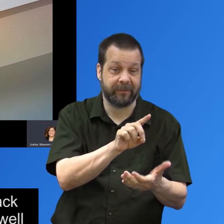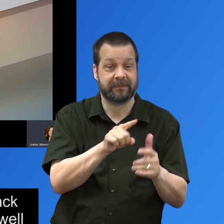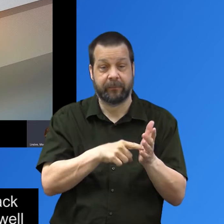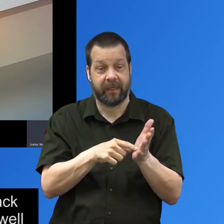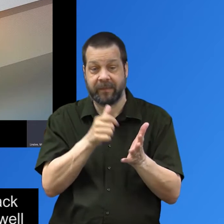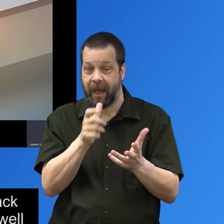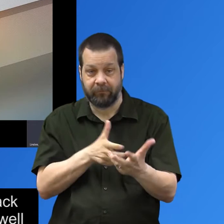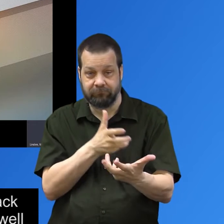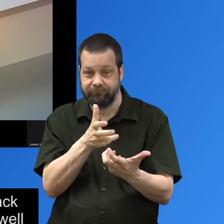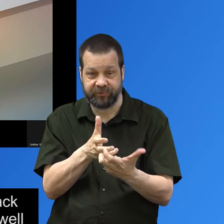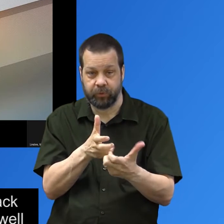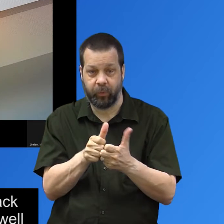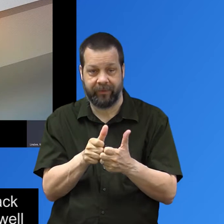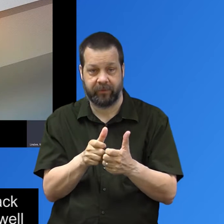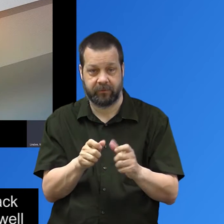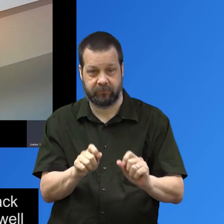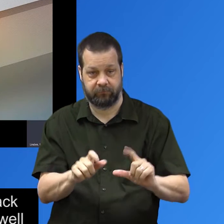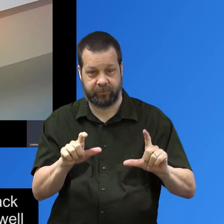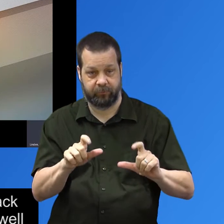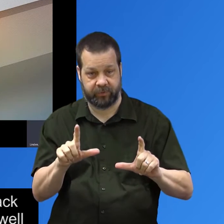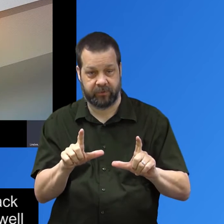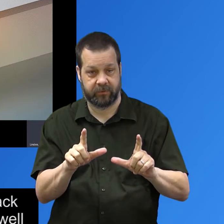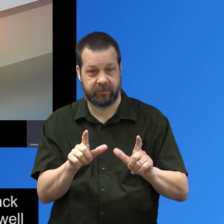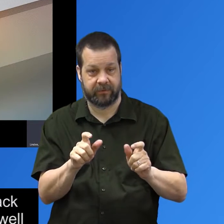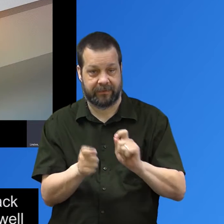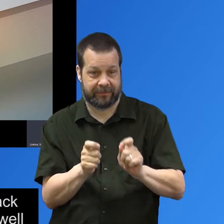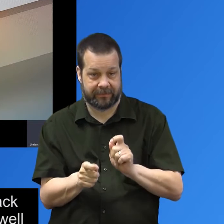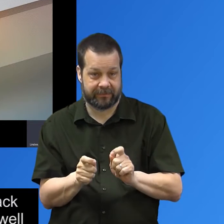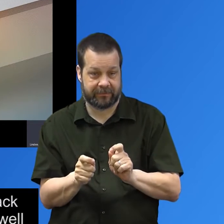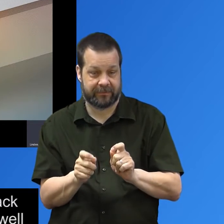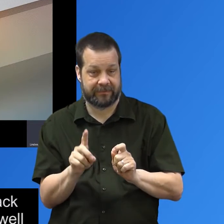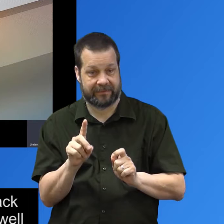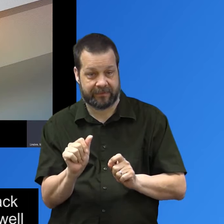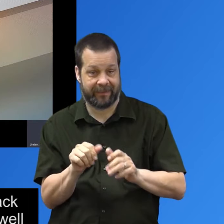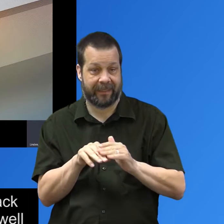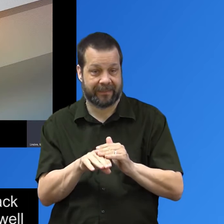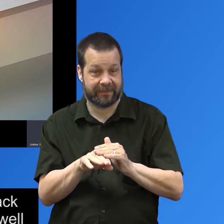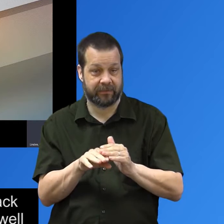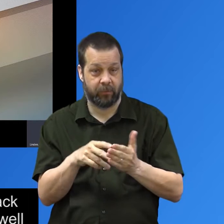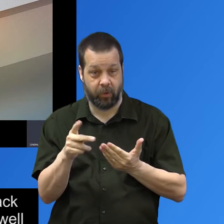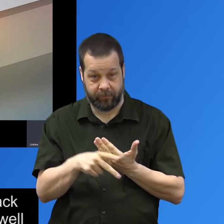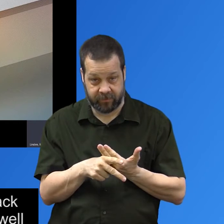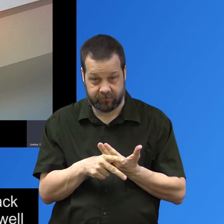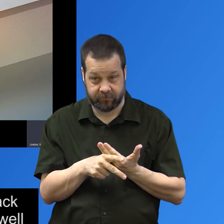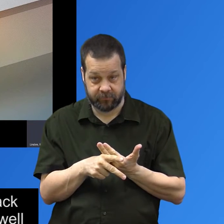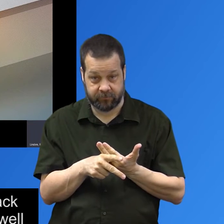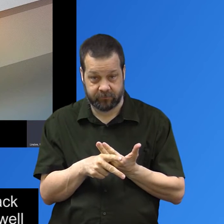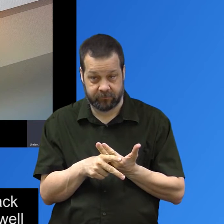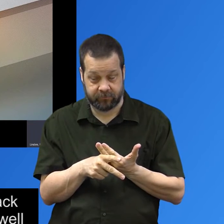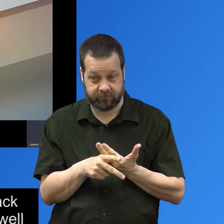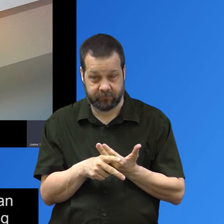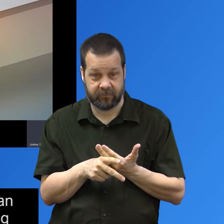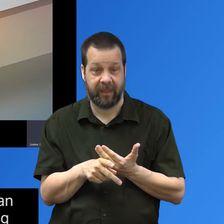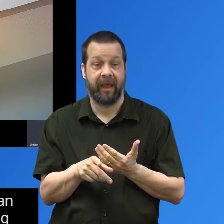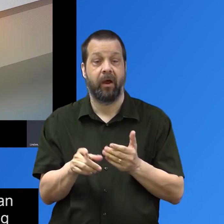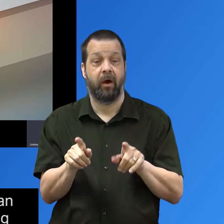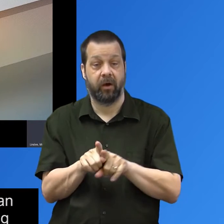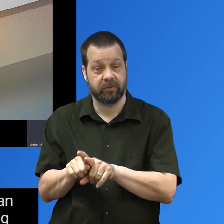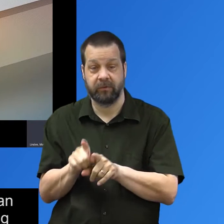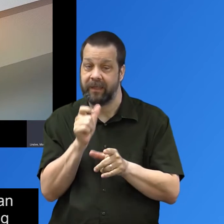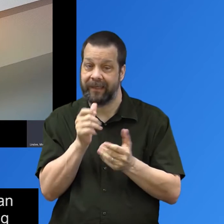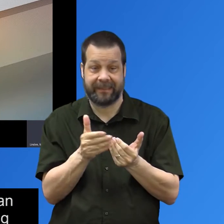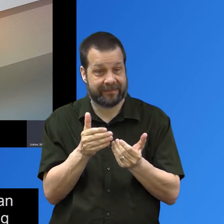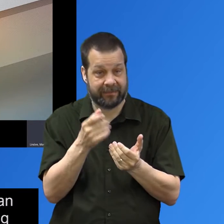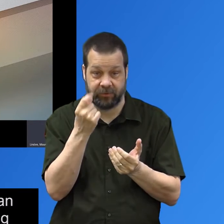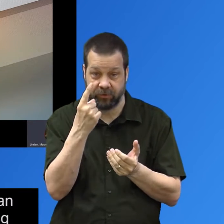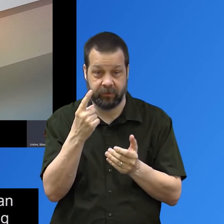reading software. In addition to lack of access for screen readers, these messages are not well understood by those